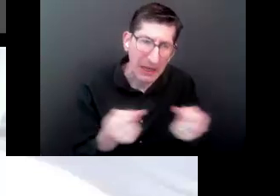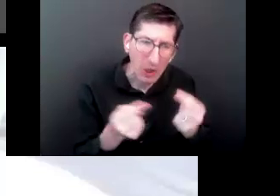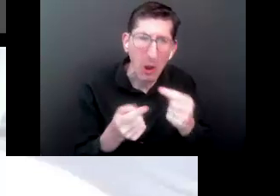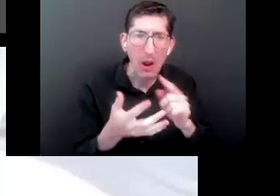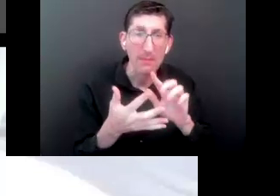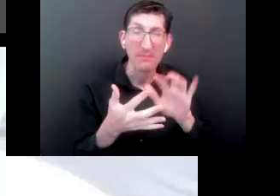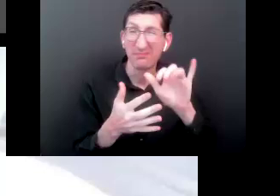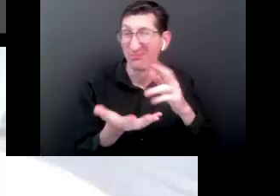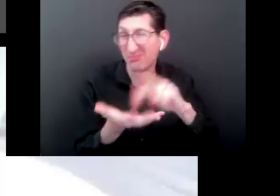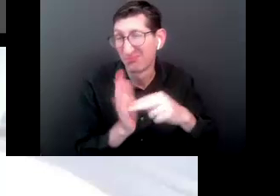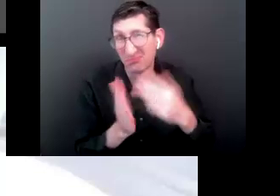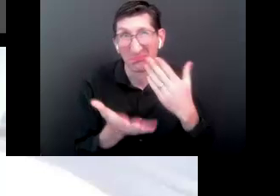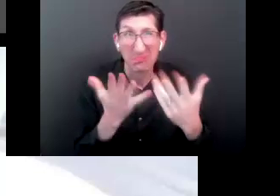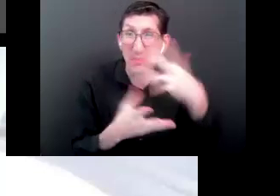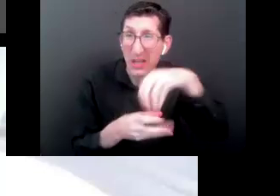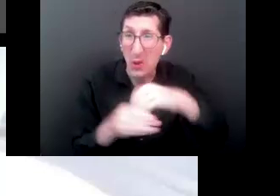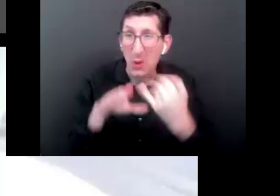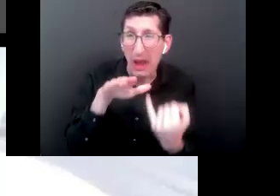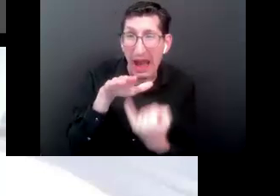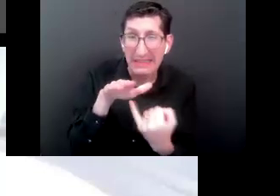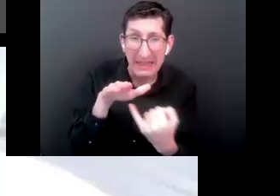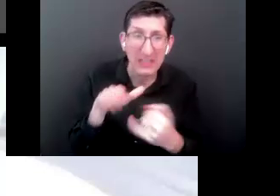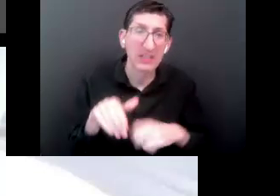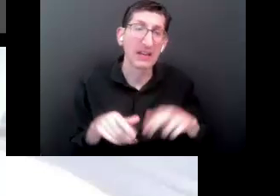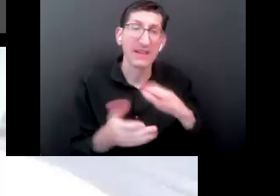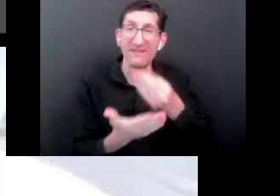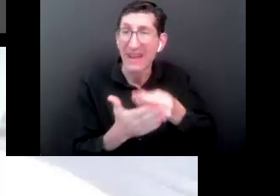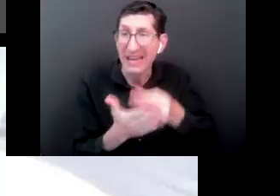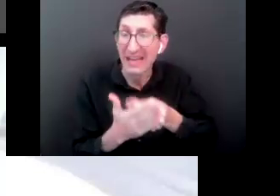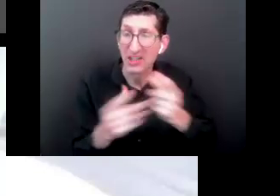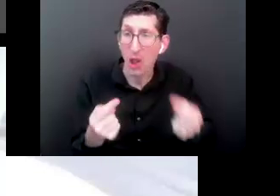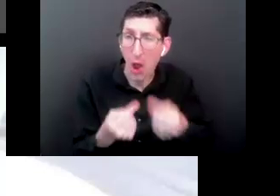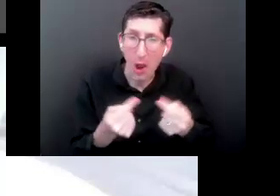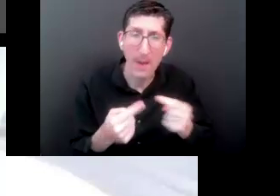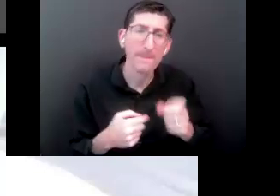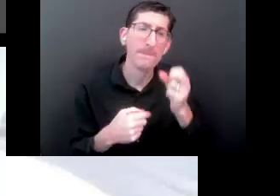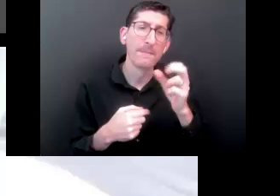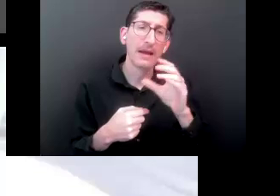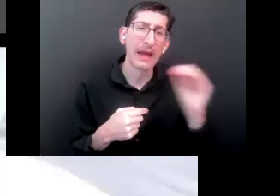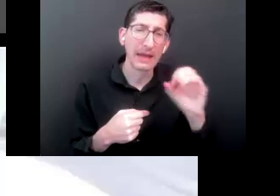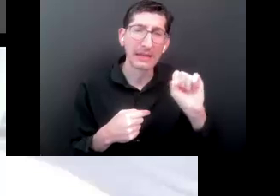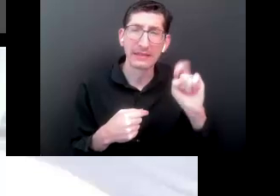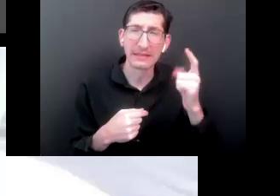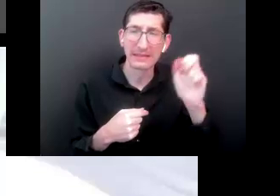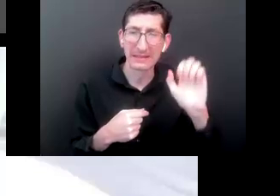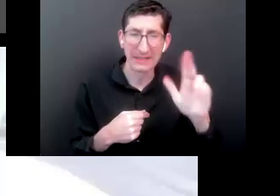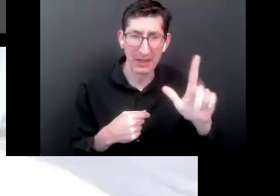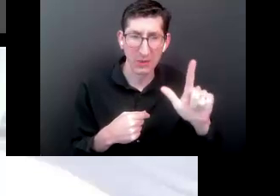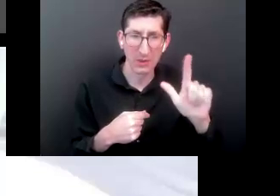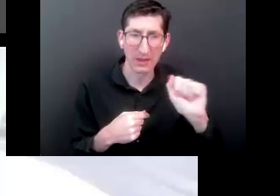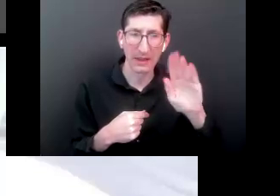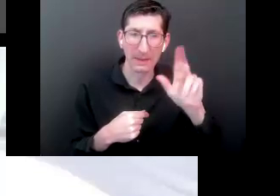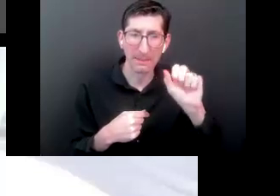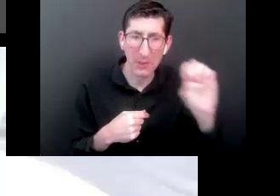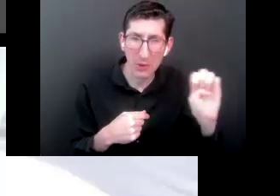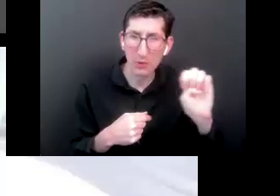can include isolation. It can be financial and economic harm, and sexual abuse, sexual coercion, and rape. All